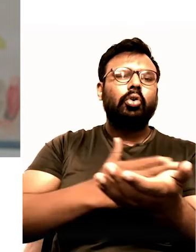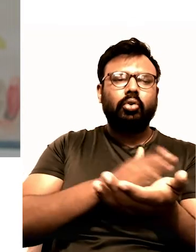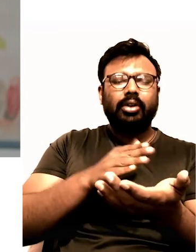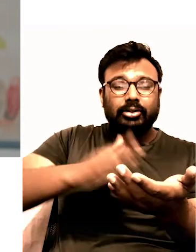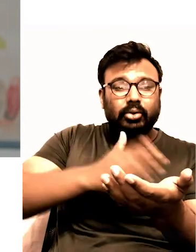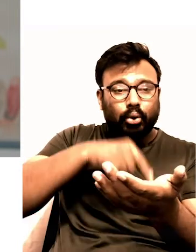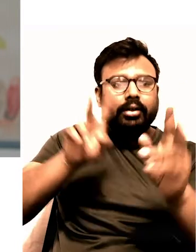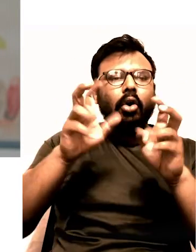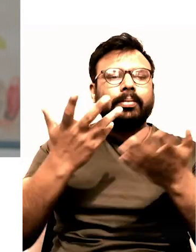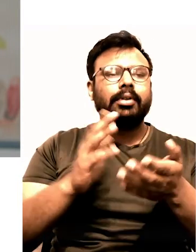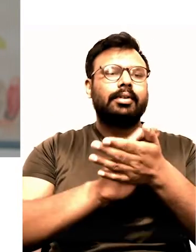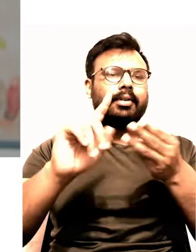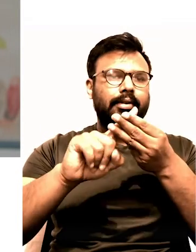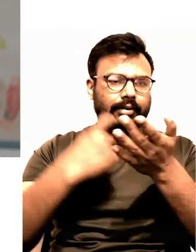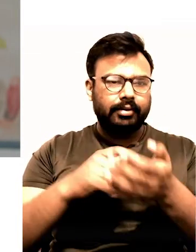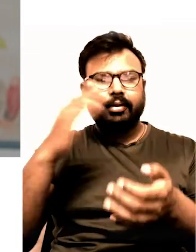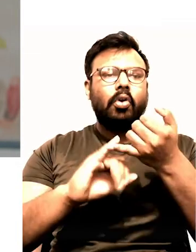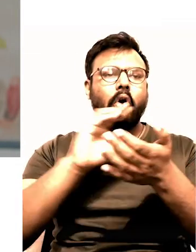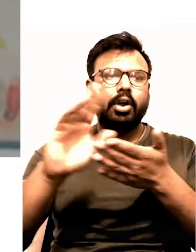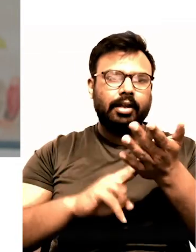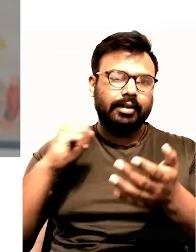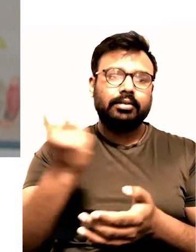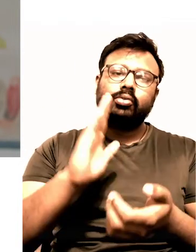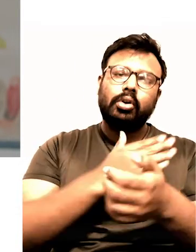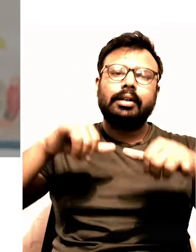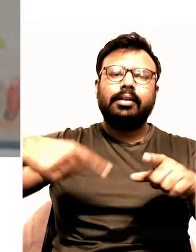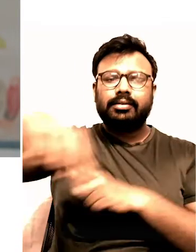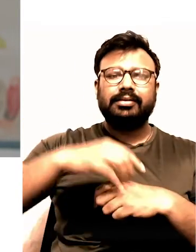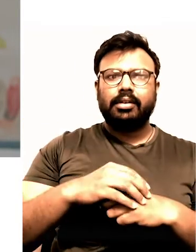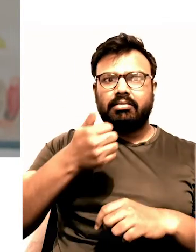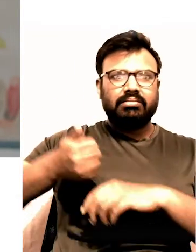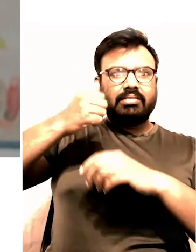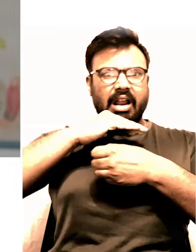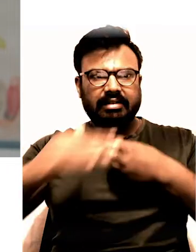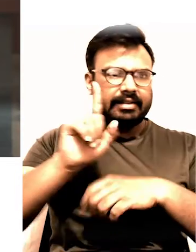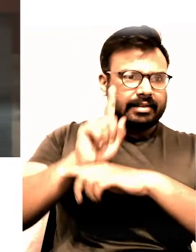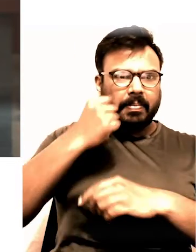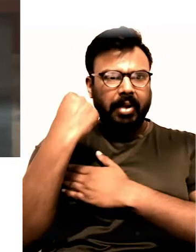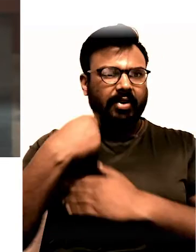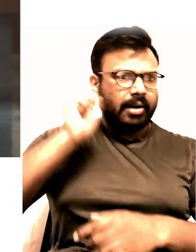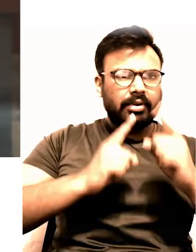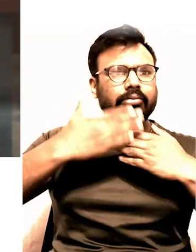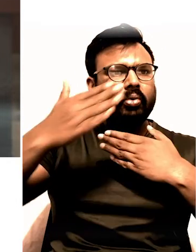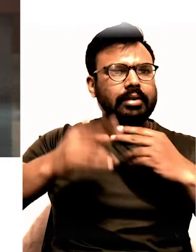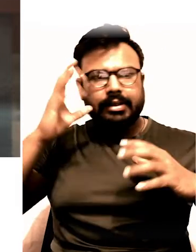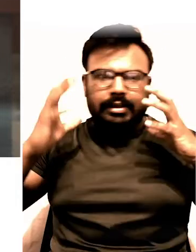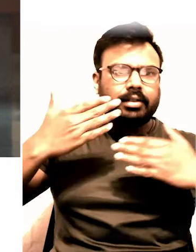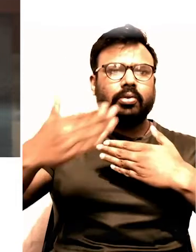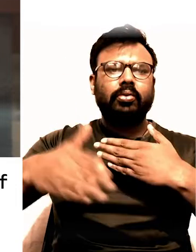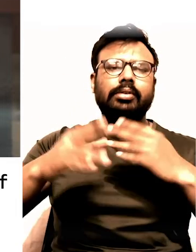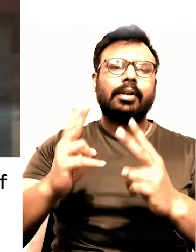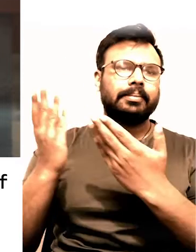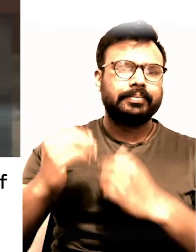still sung in a land where honor killings and patriarchal norms continue to be rampant. Like Sheikh's